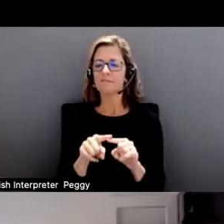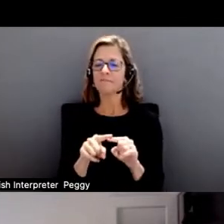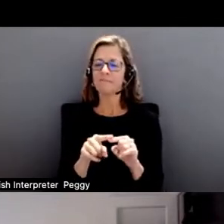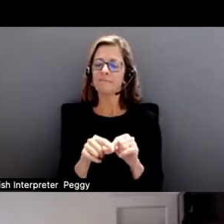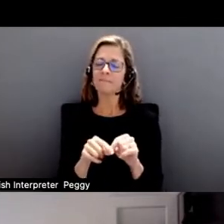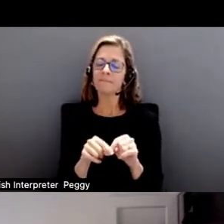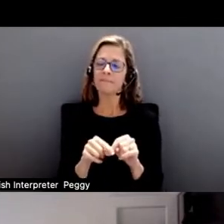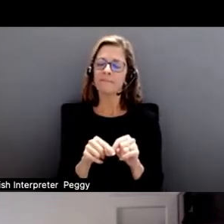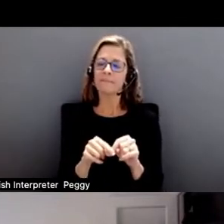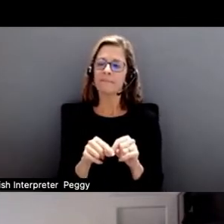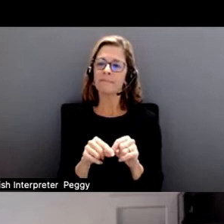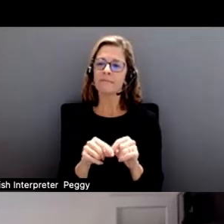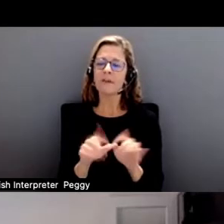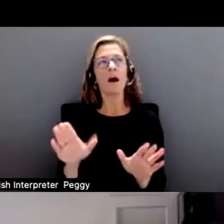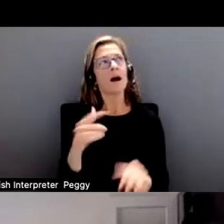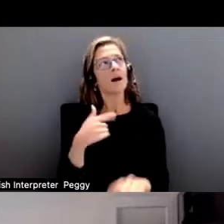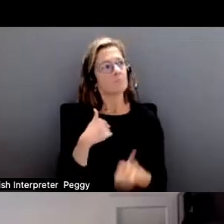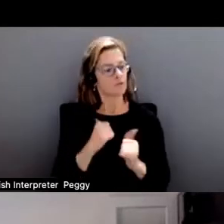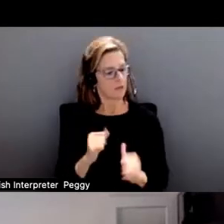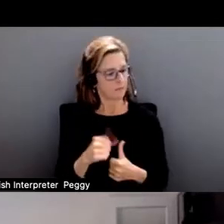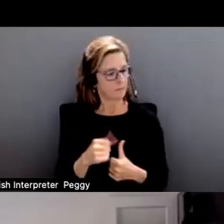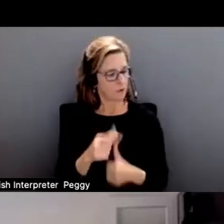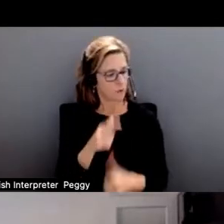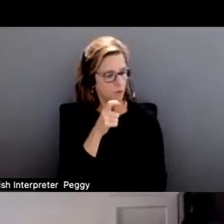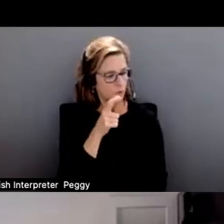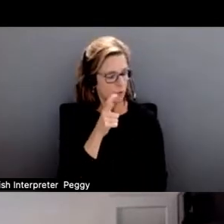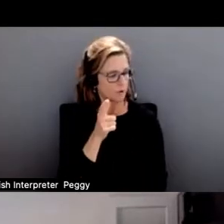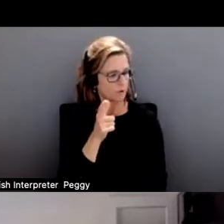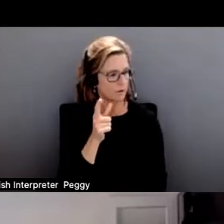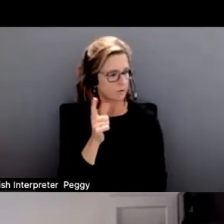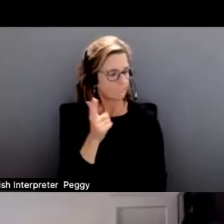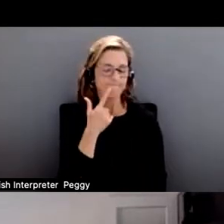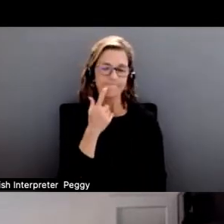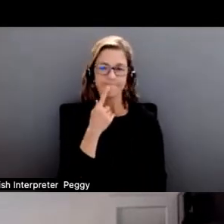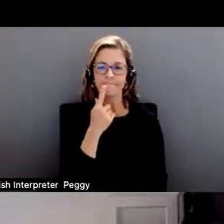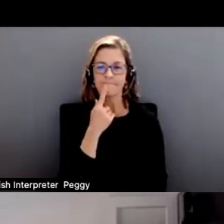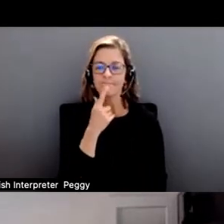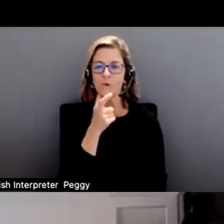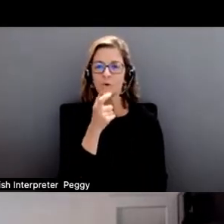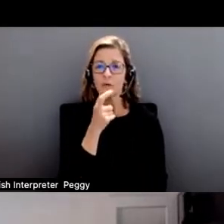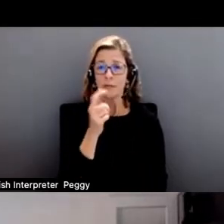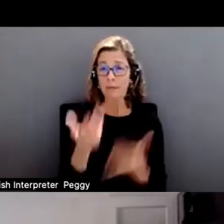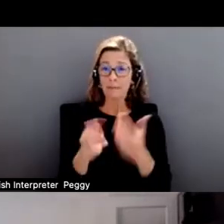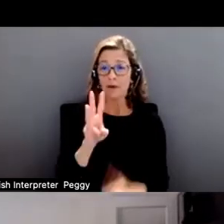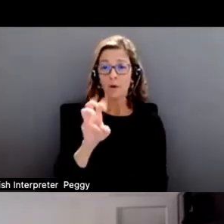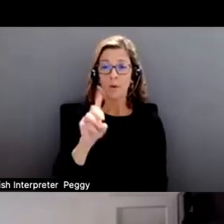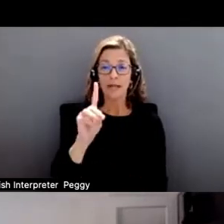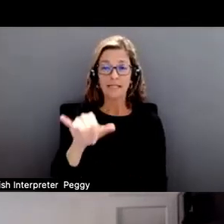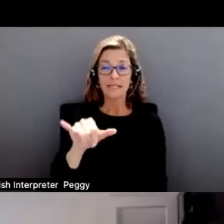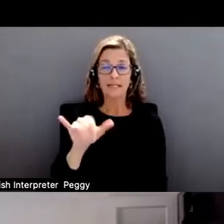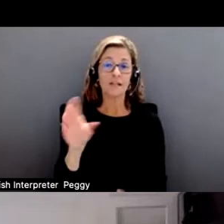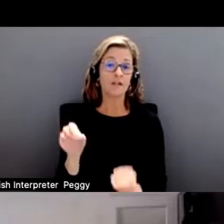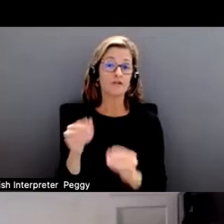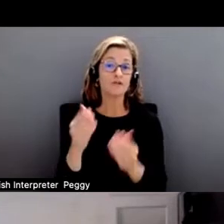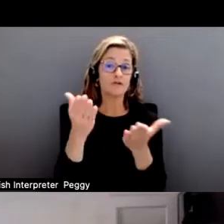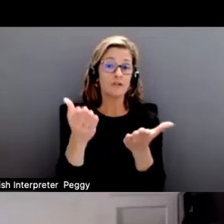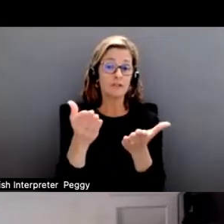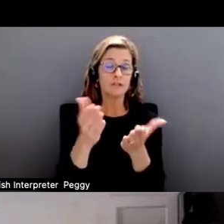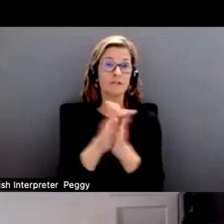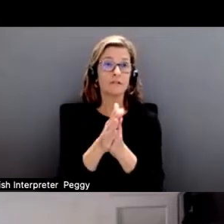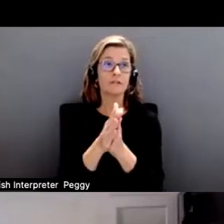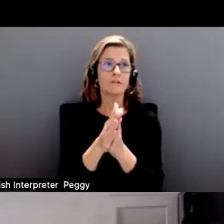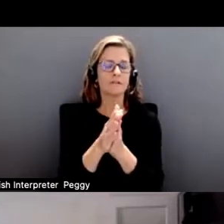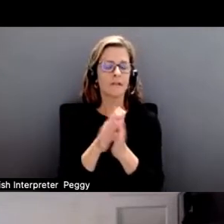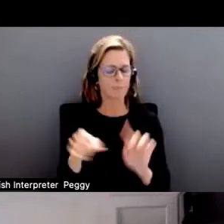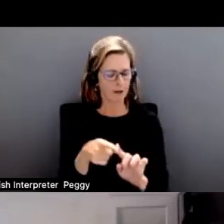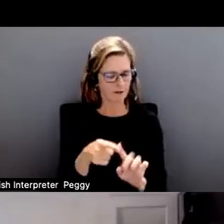had no, and I'm trying to remember who had suggested, was it Wendy, I think, about creating, or oh,